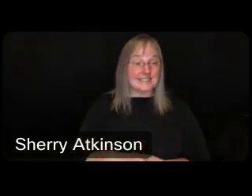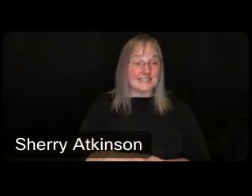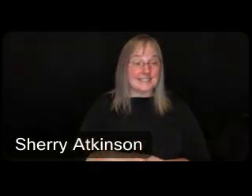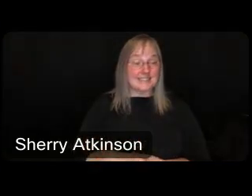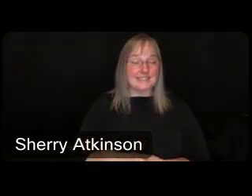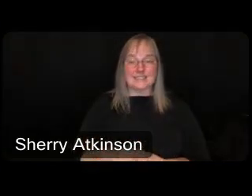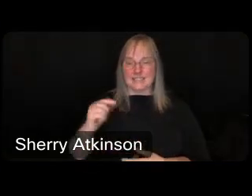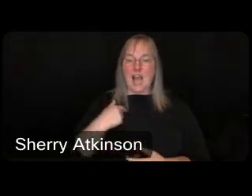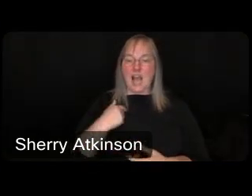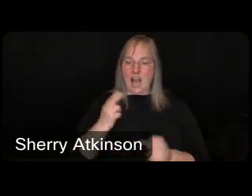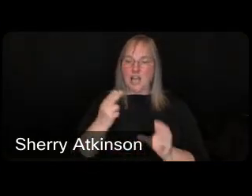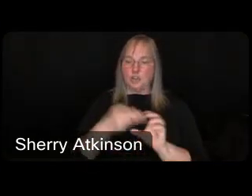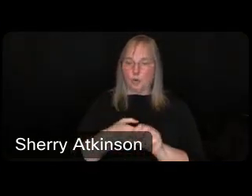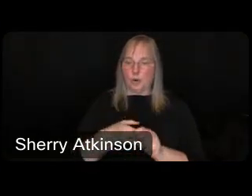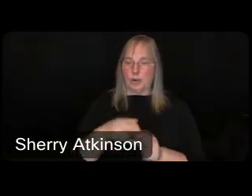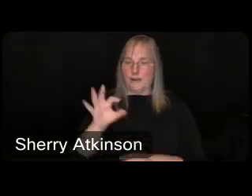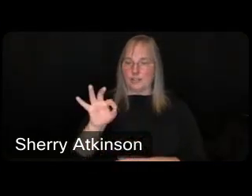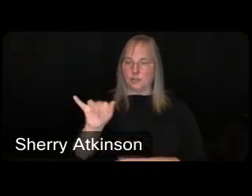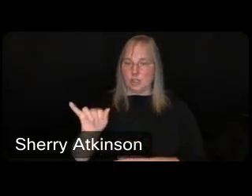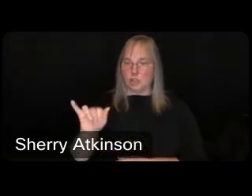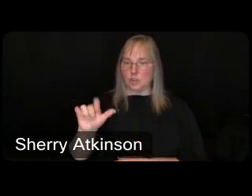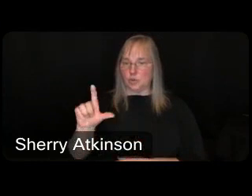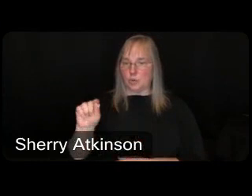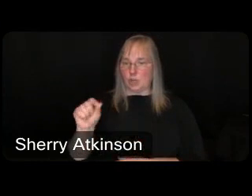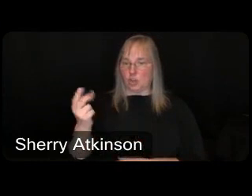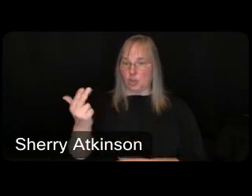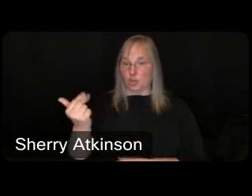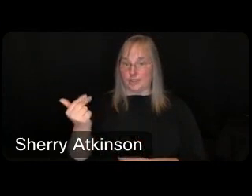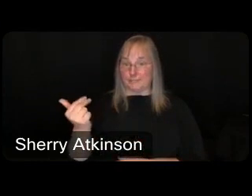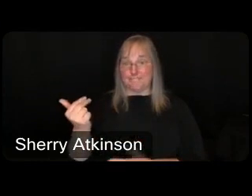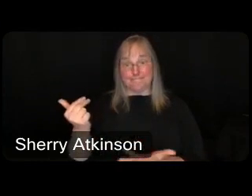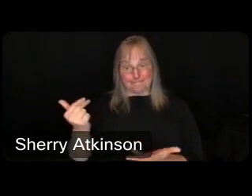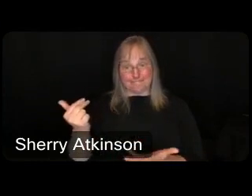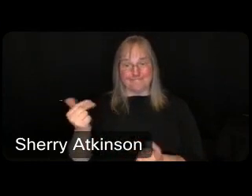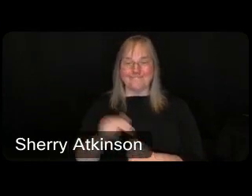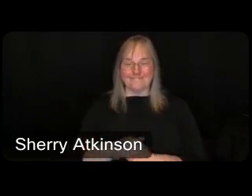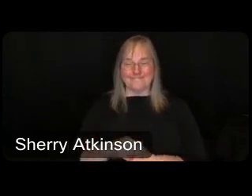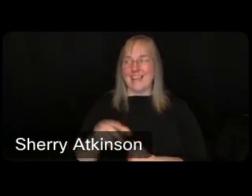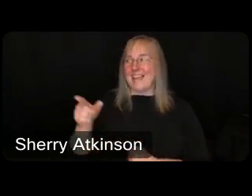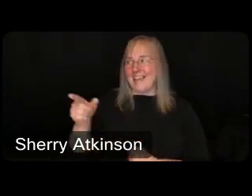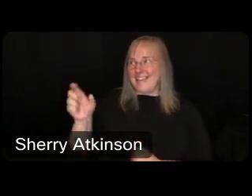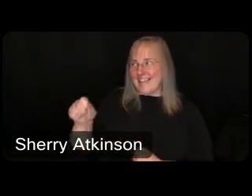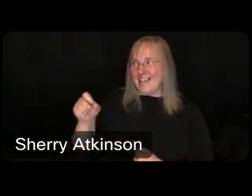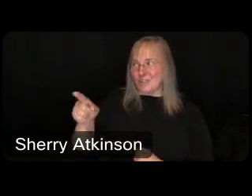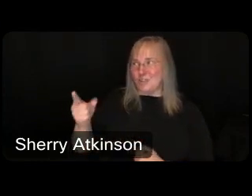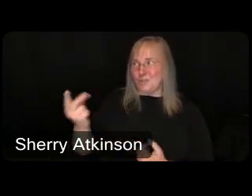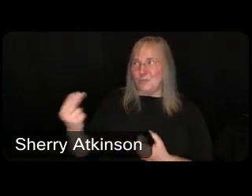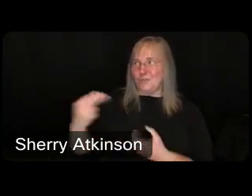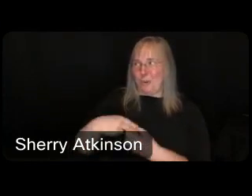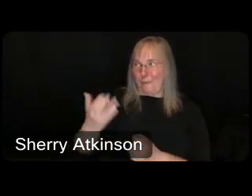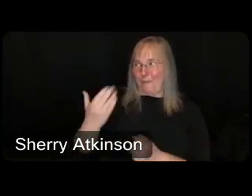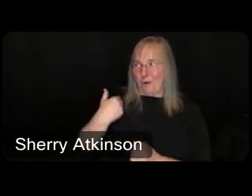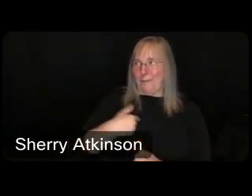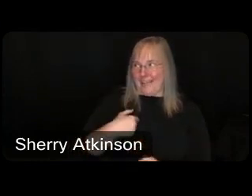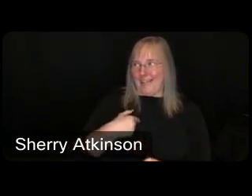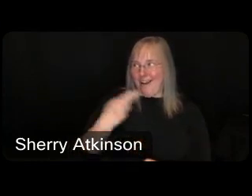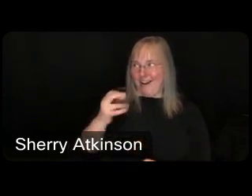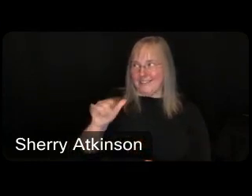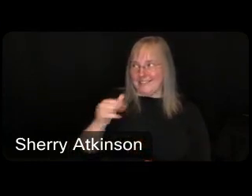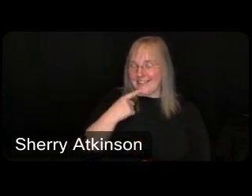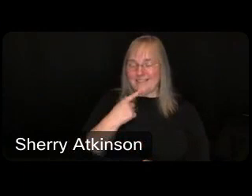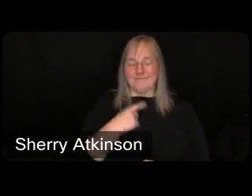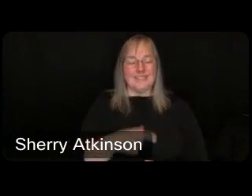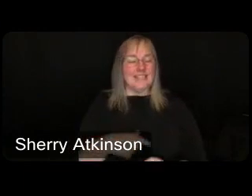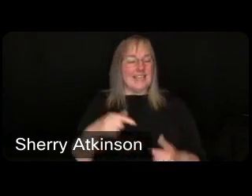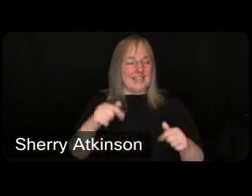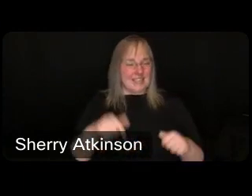I joined fiscal year 2013. So yeah, you come here before me. 13. This is